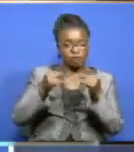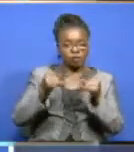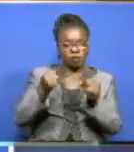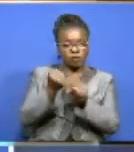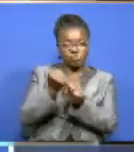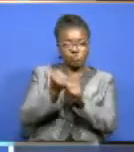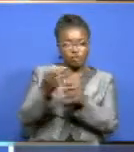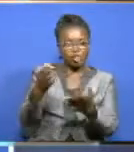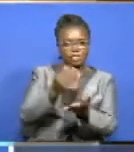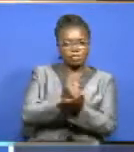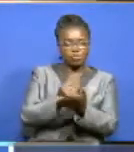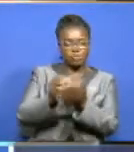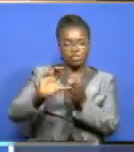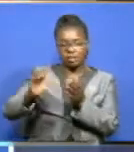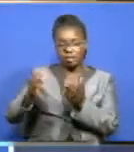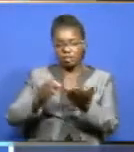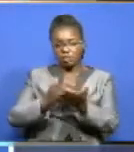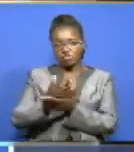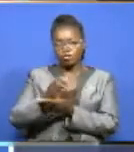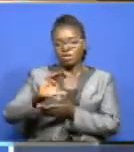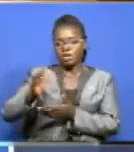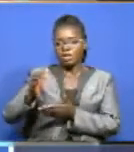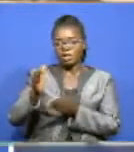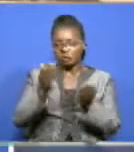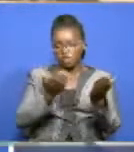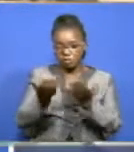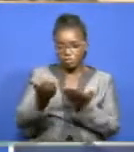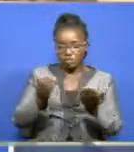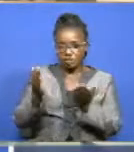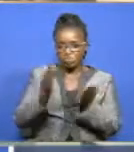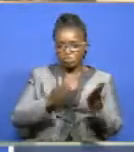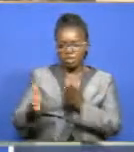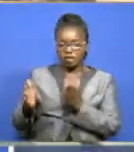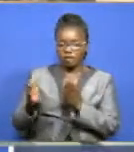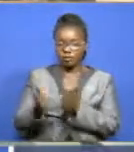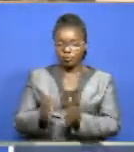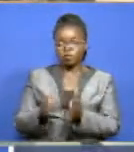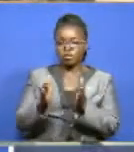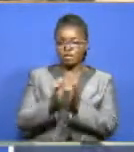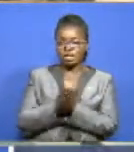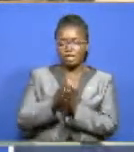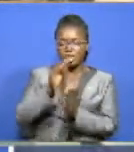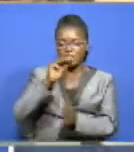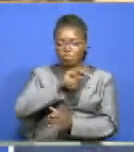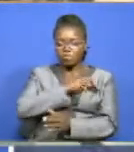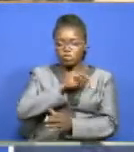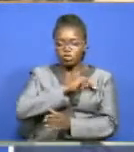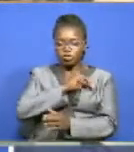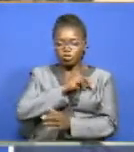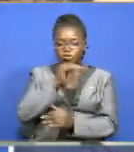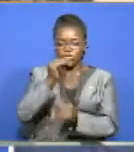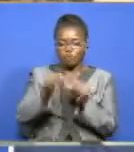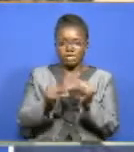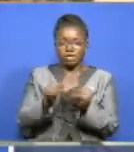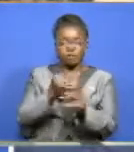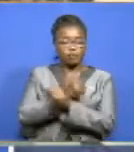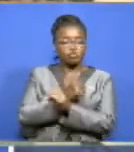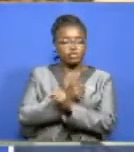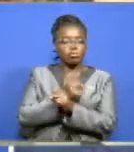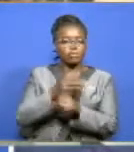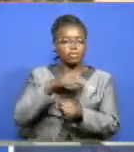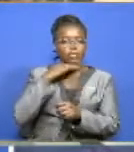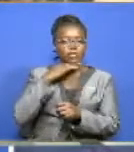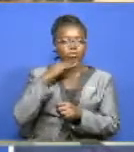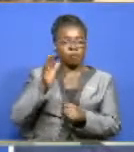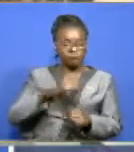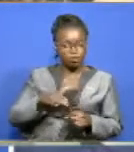adopted by counties through the County Business Plan model. The First Lady said her overall mission is to end preventable deaths of women and children,